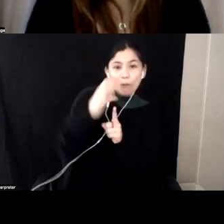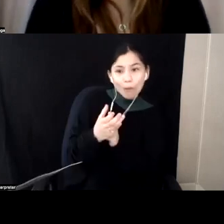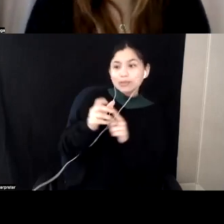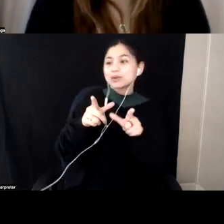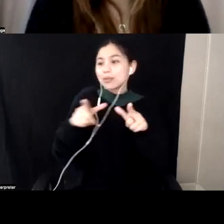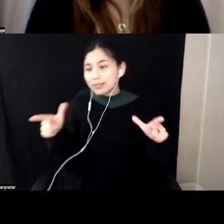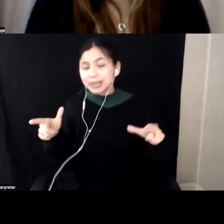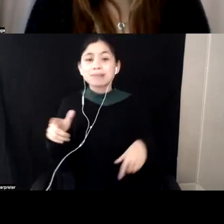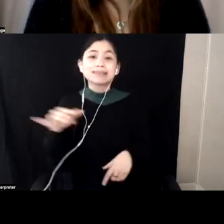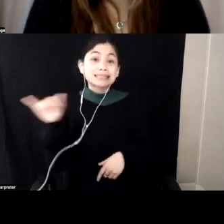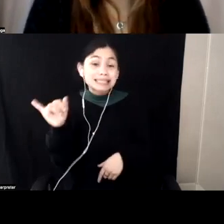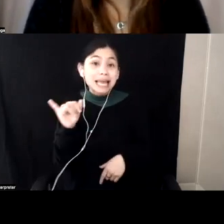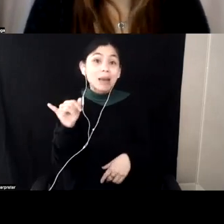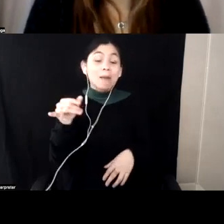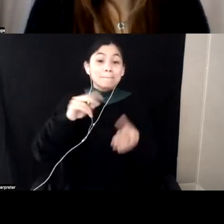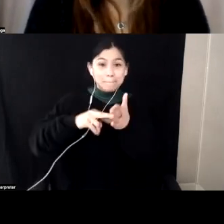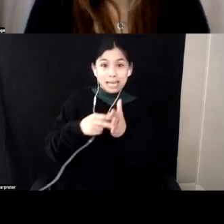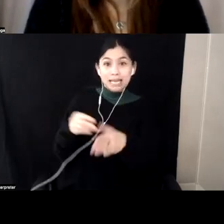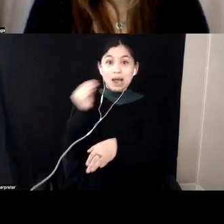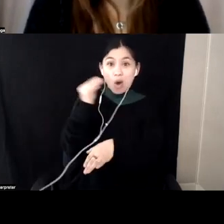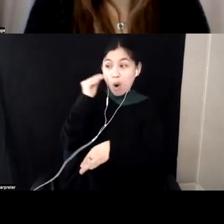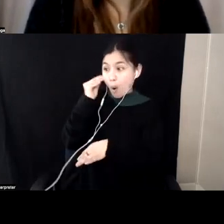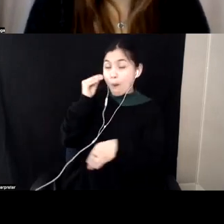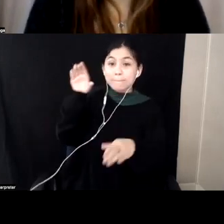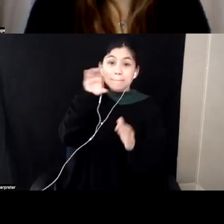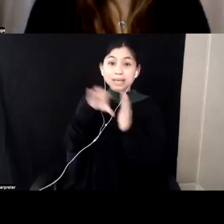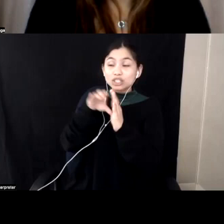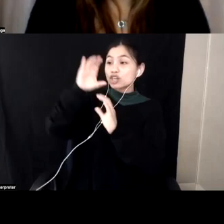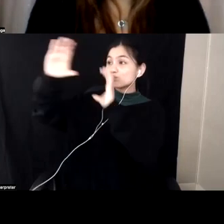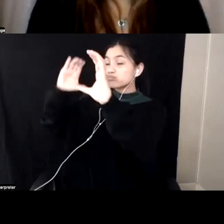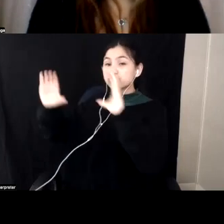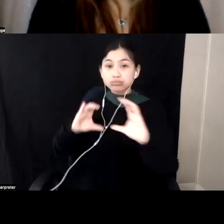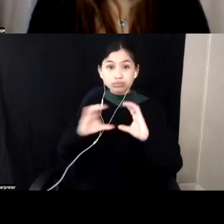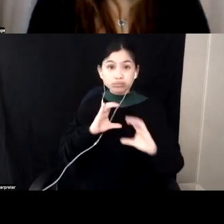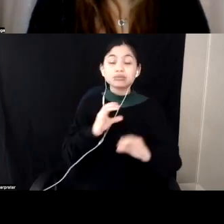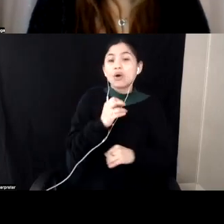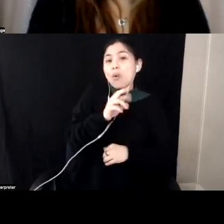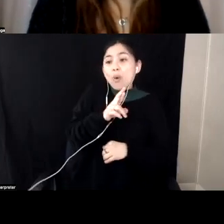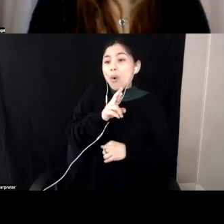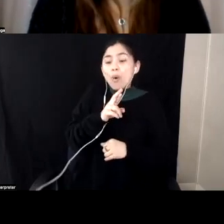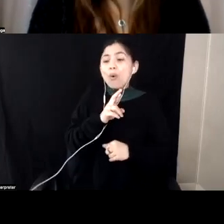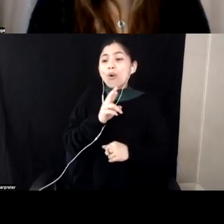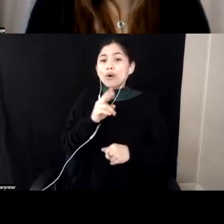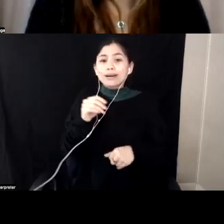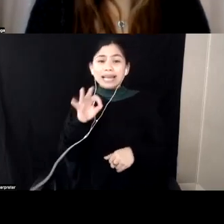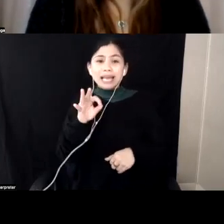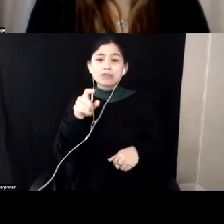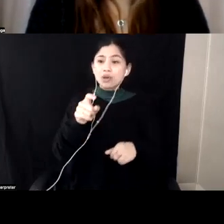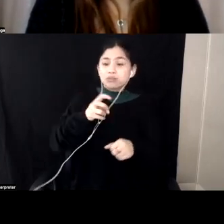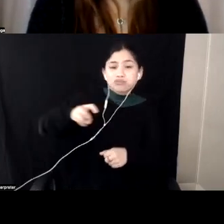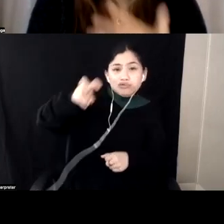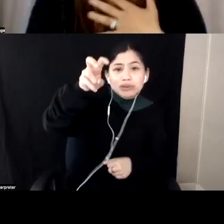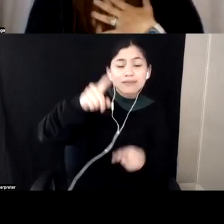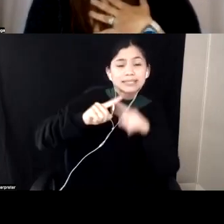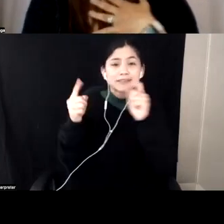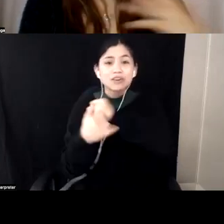pictures at home. If you have if you have traveled,